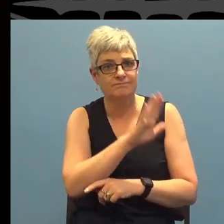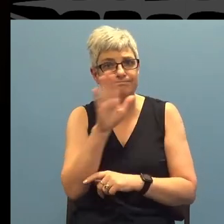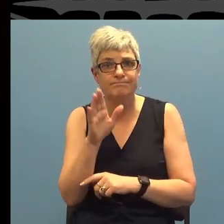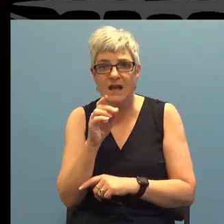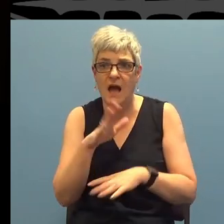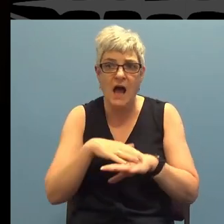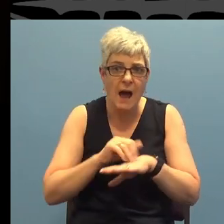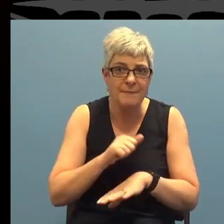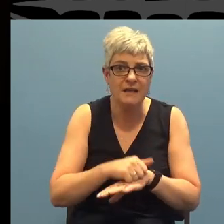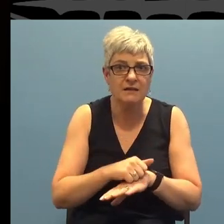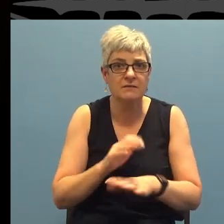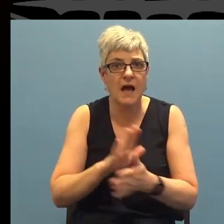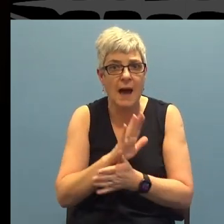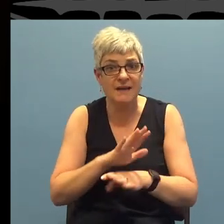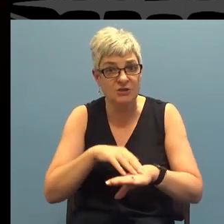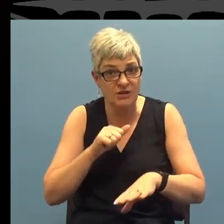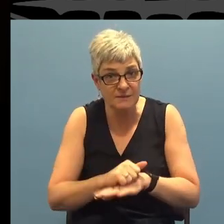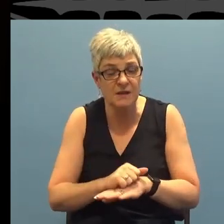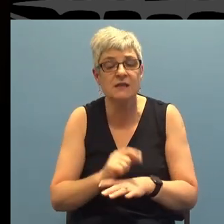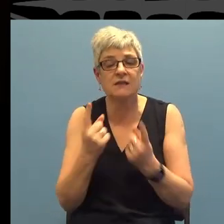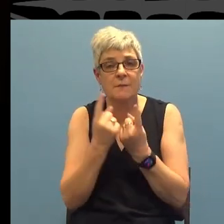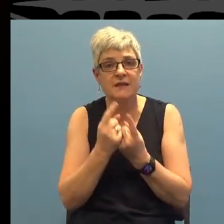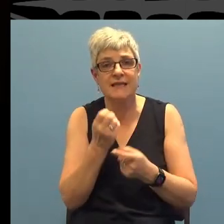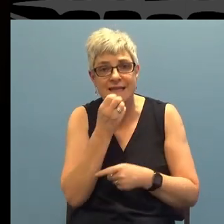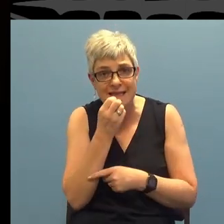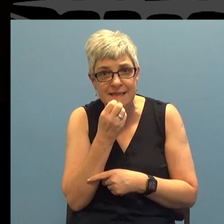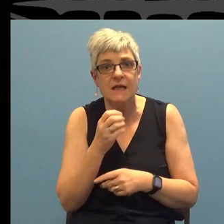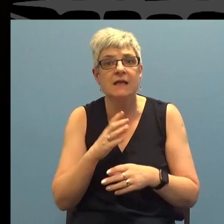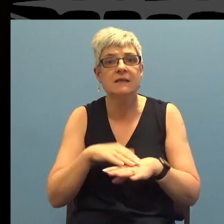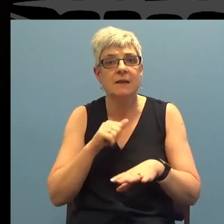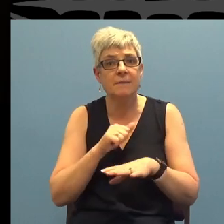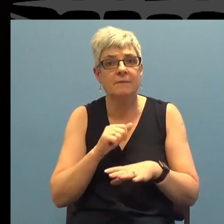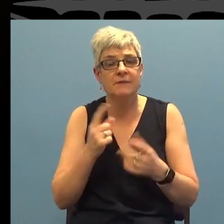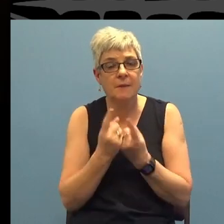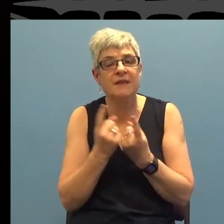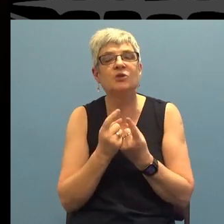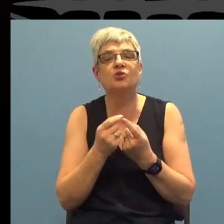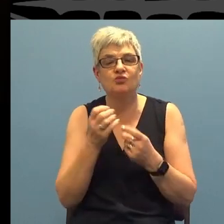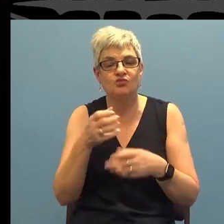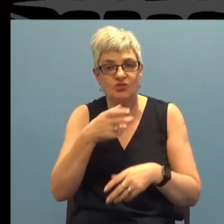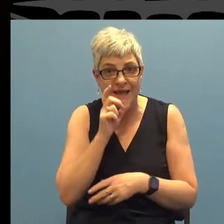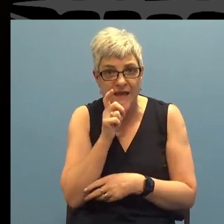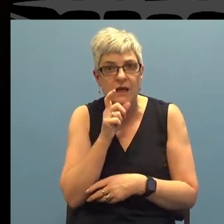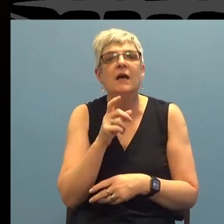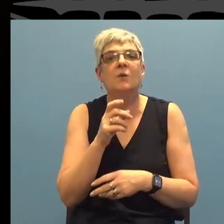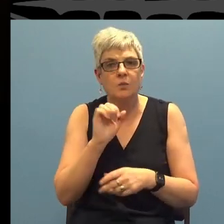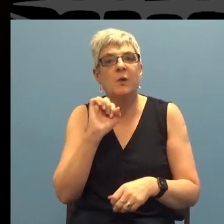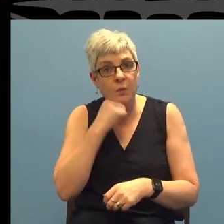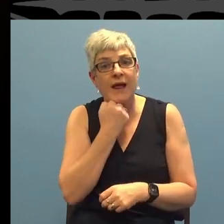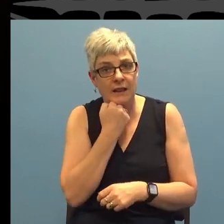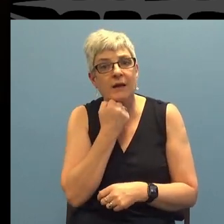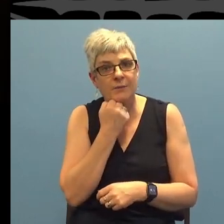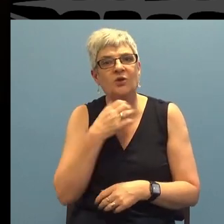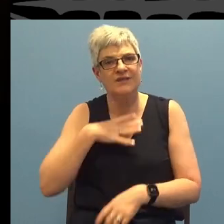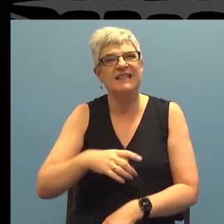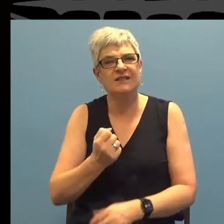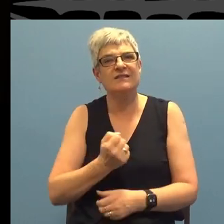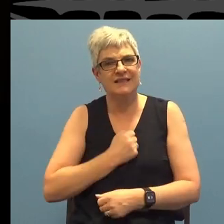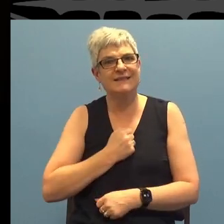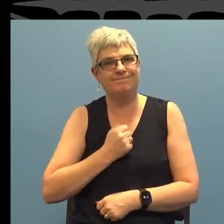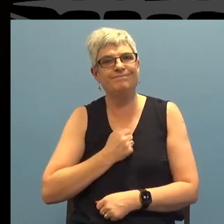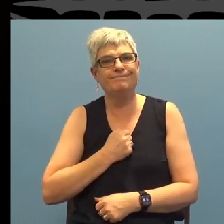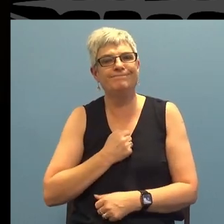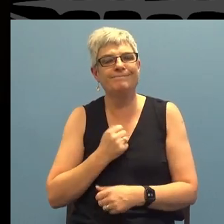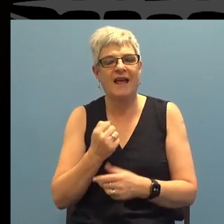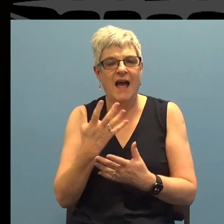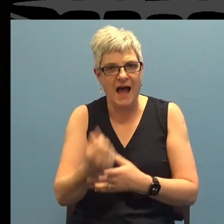something to drink and something to eat together. Well, we're going to do that, except you're going to have your own eats and your own drinks, your own snacks, whatever. So